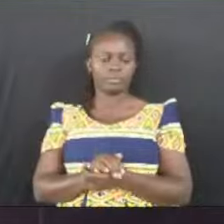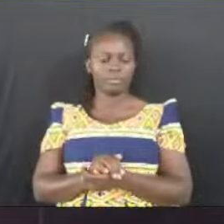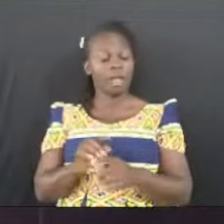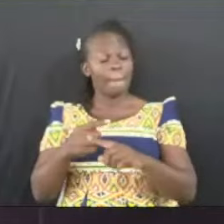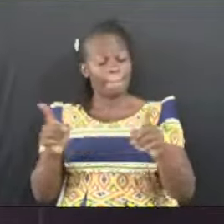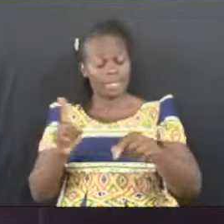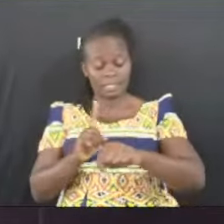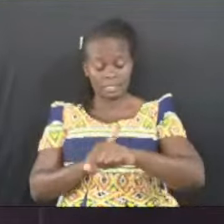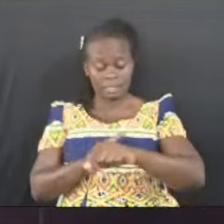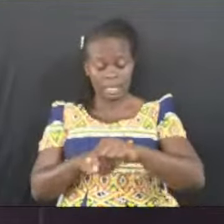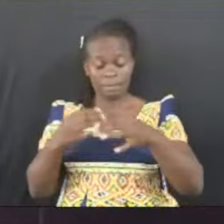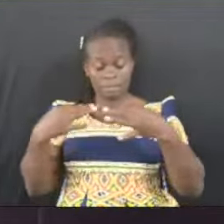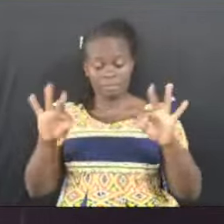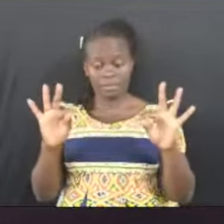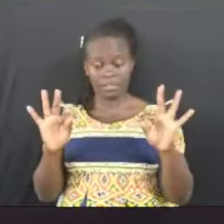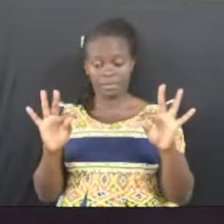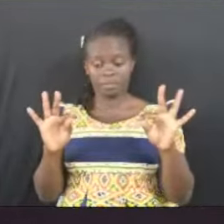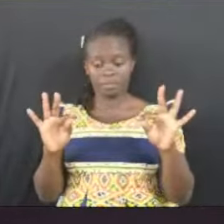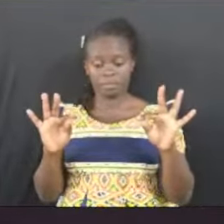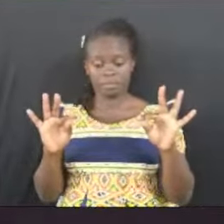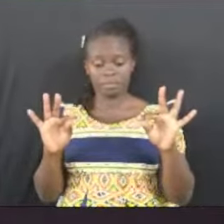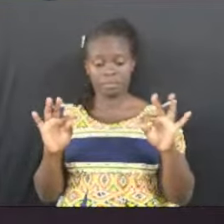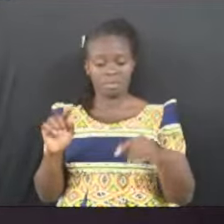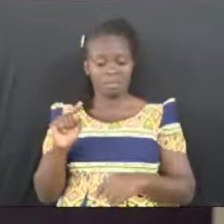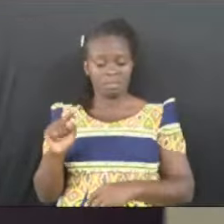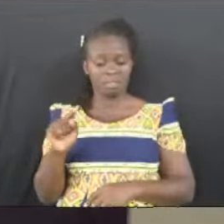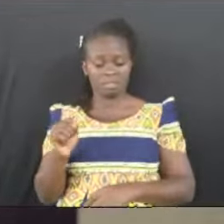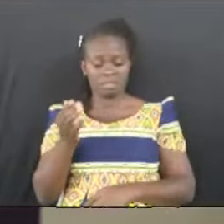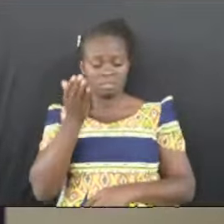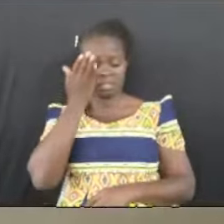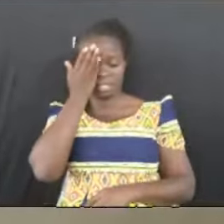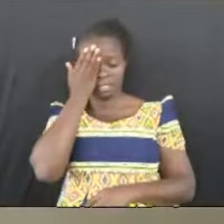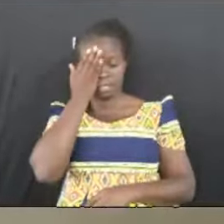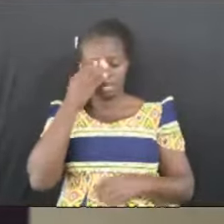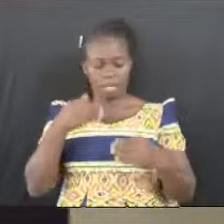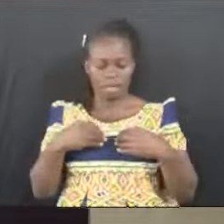Egypt, they had a special appointment with God